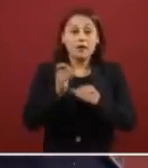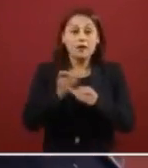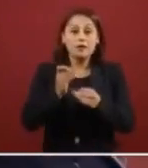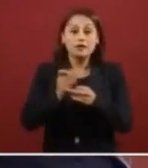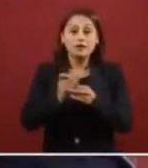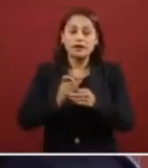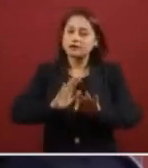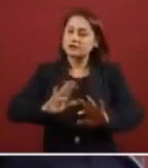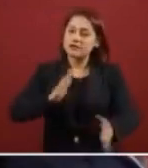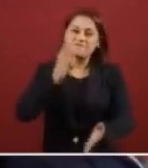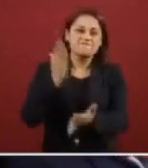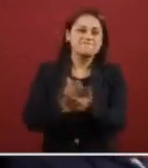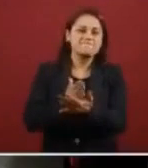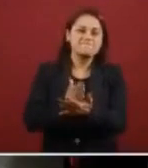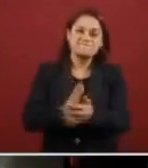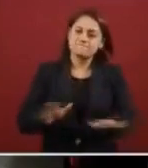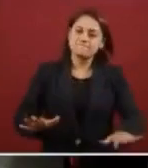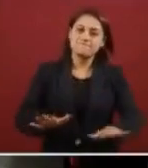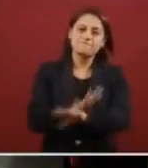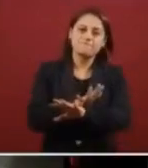and it is no longer the same.